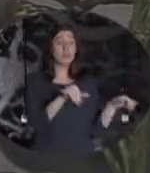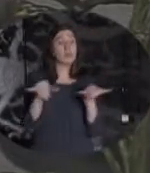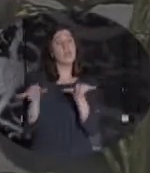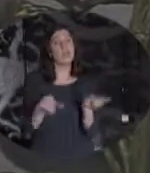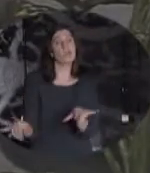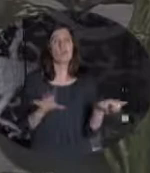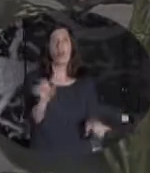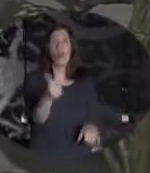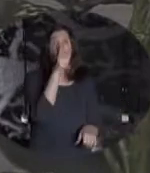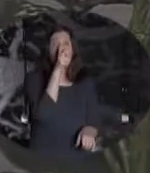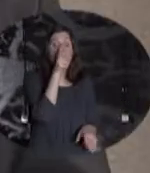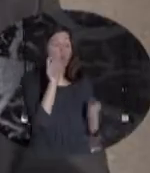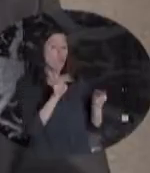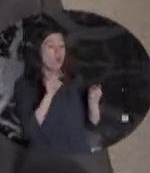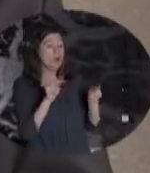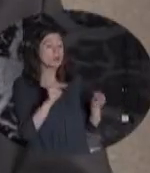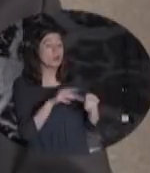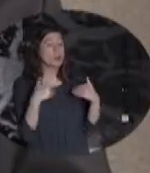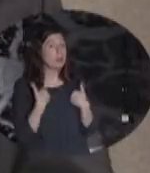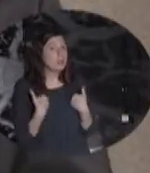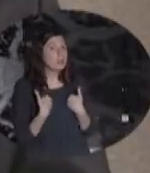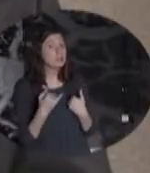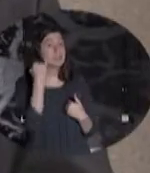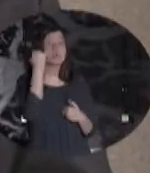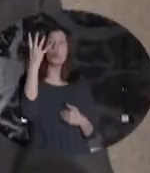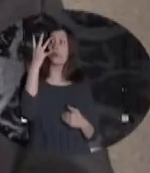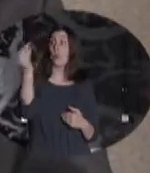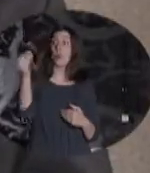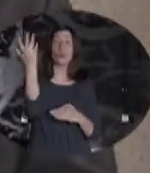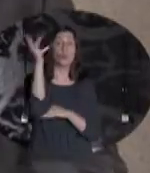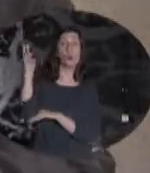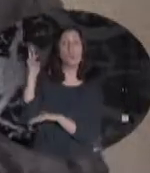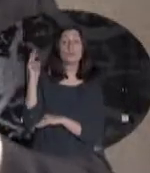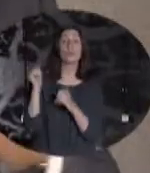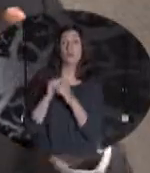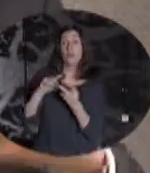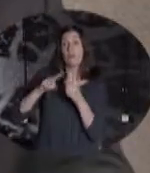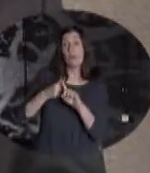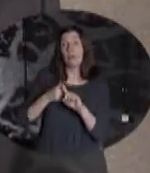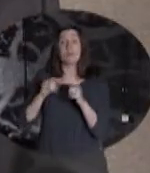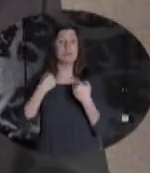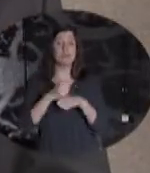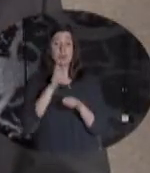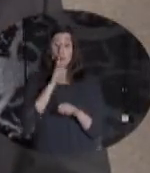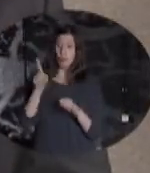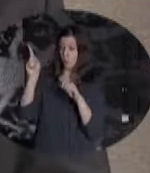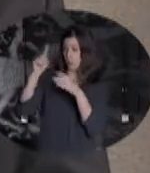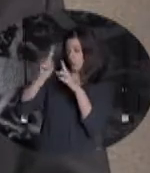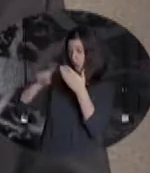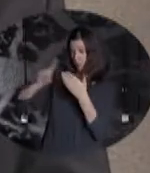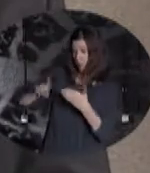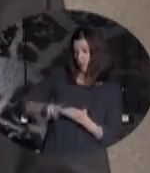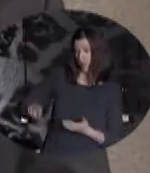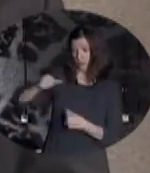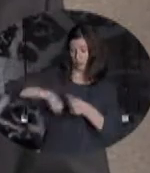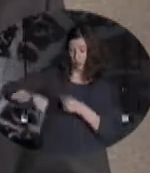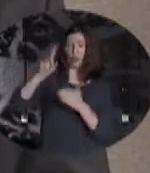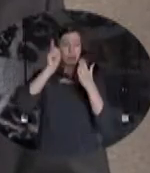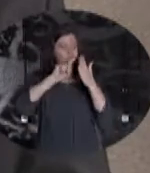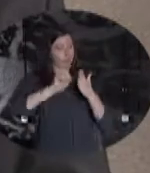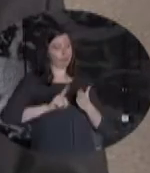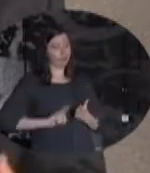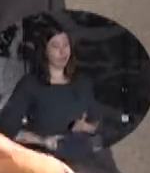you know. Watch your animals. You know, if you're out in the woods kind of with a buddy, make sure you're checking each other before you go back inside, and treat them,